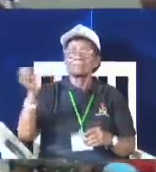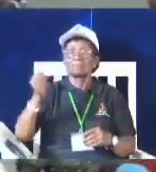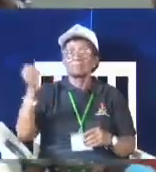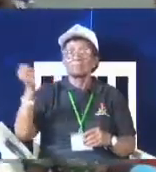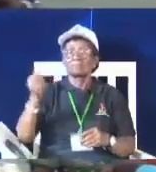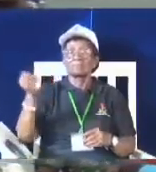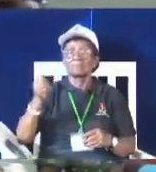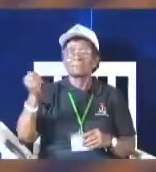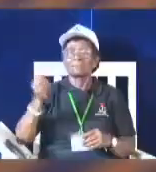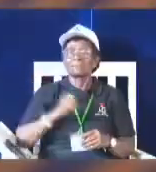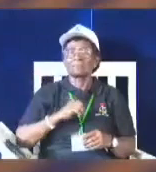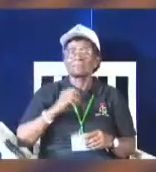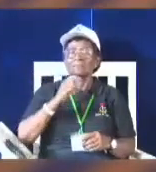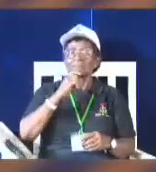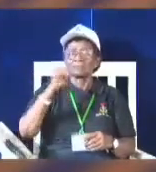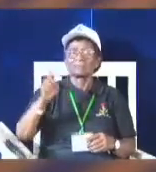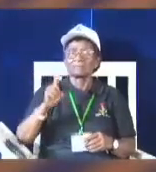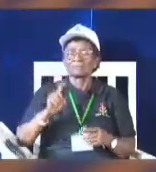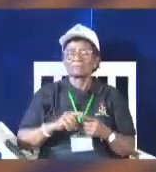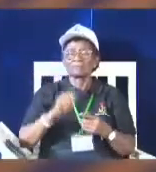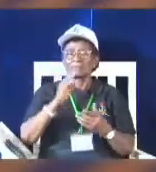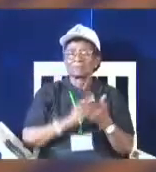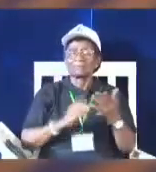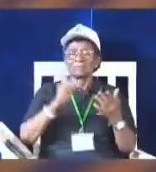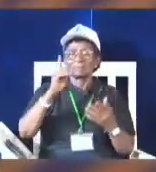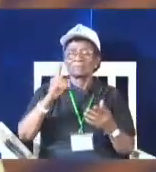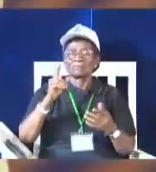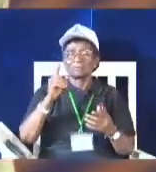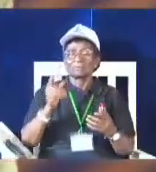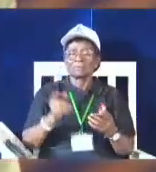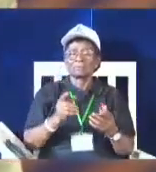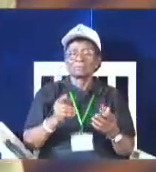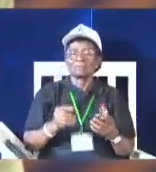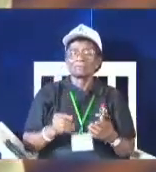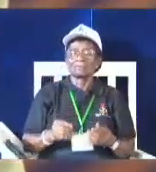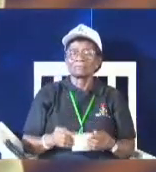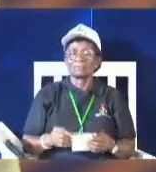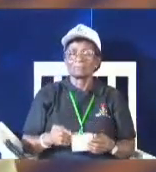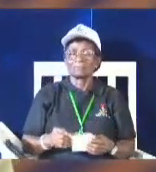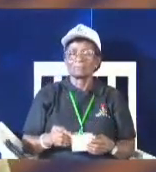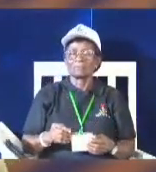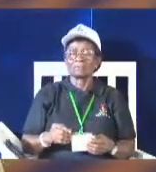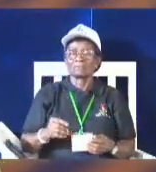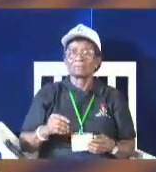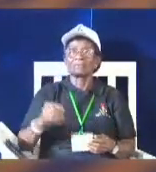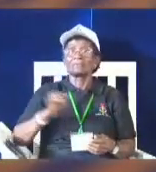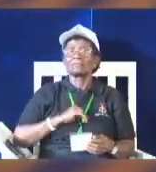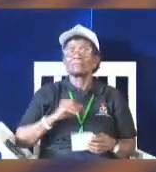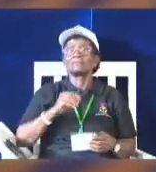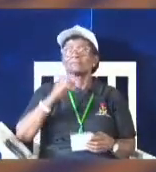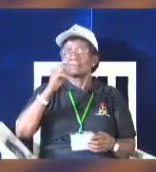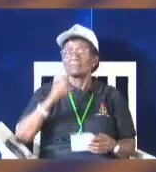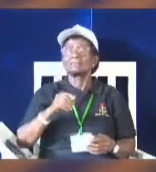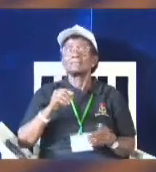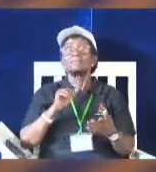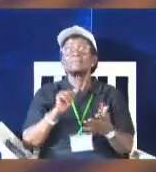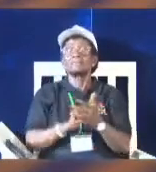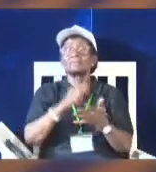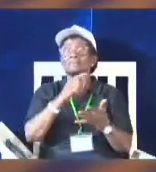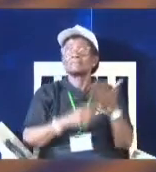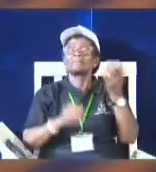I decree to someone here listening to me, as a result of what God will do in your life